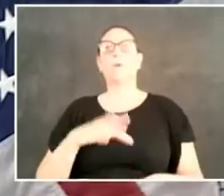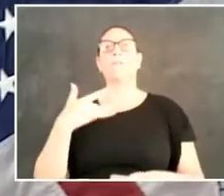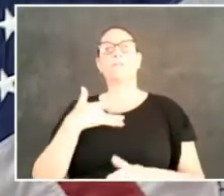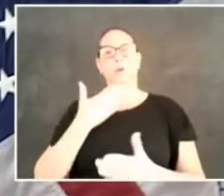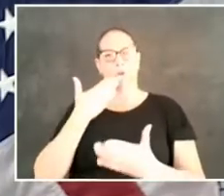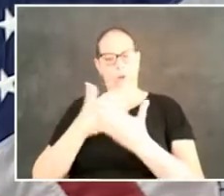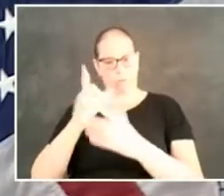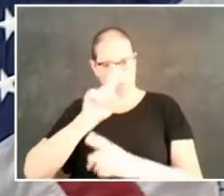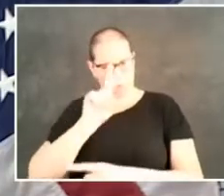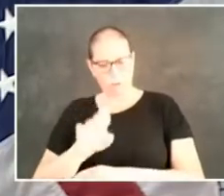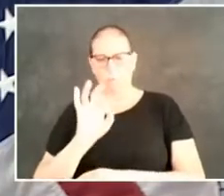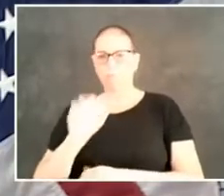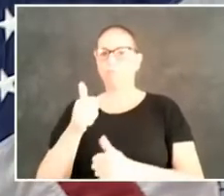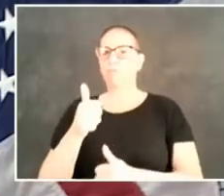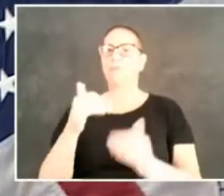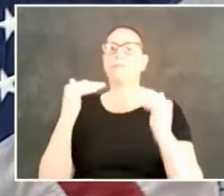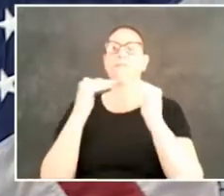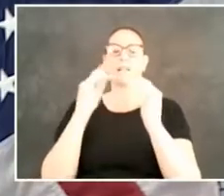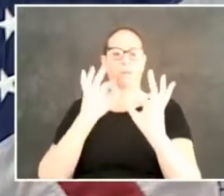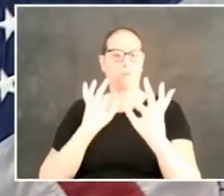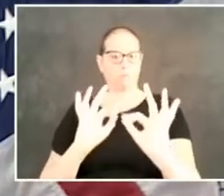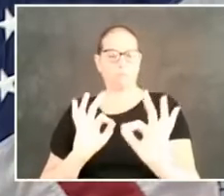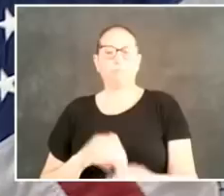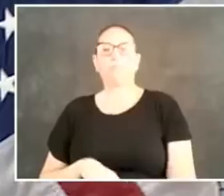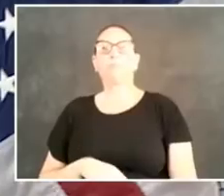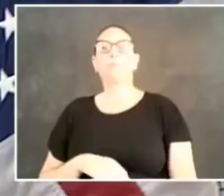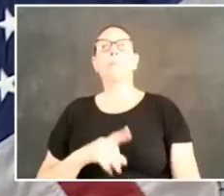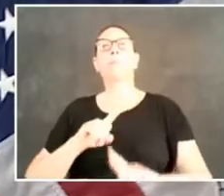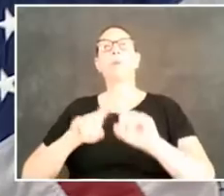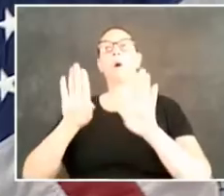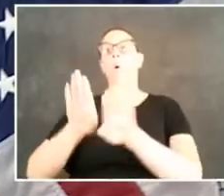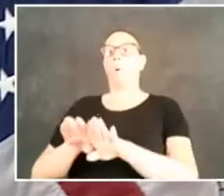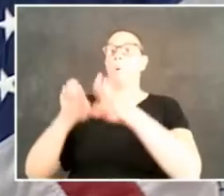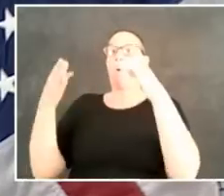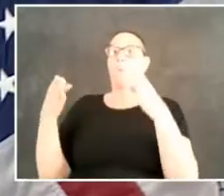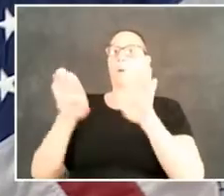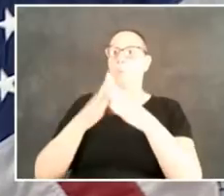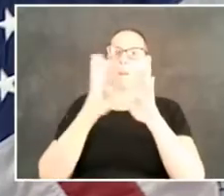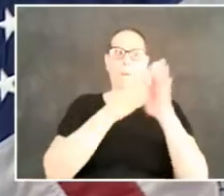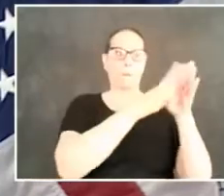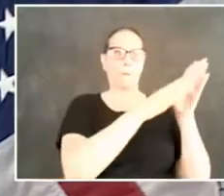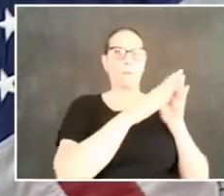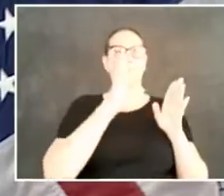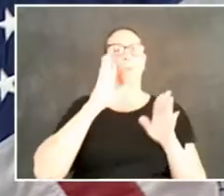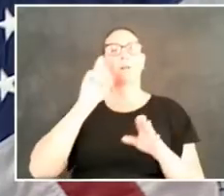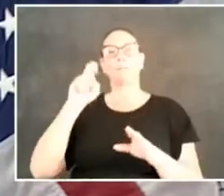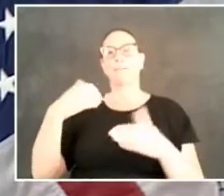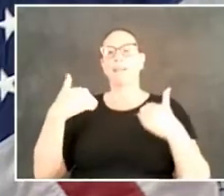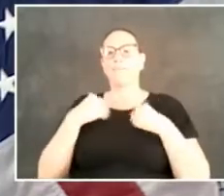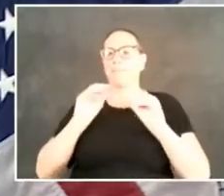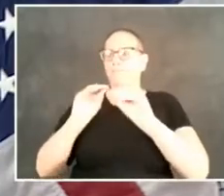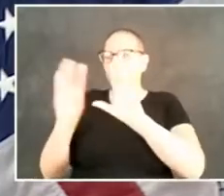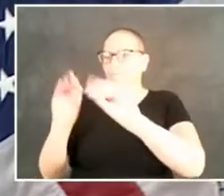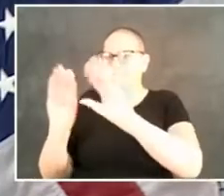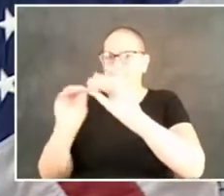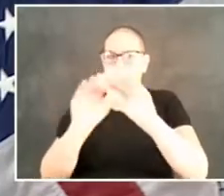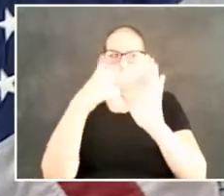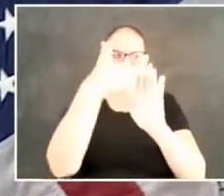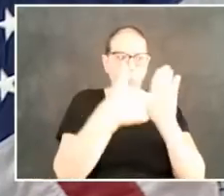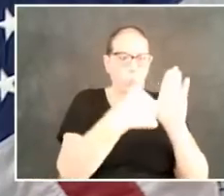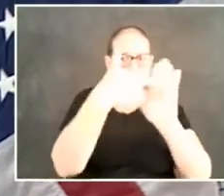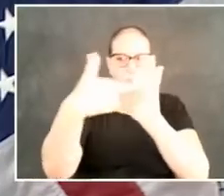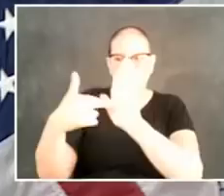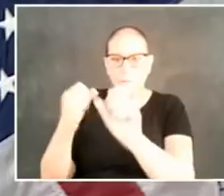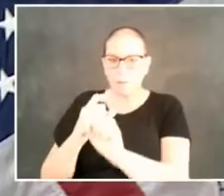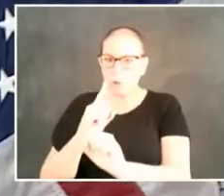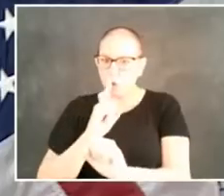The restart will have to come with really clear rules. Again, it will happen carefully and in stages. We